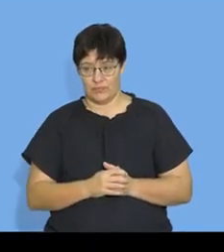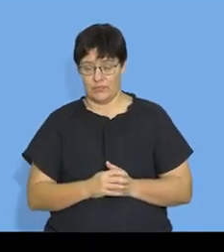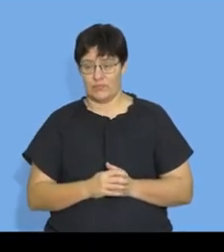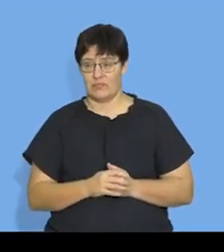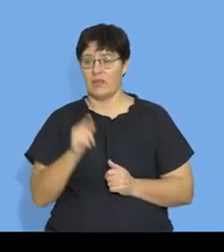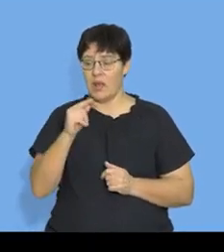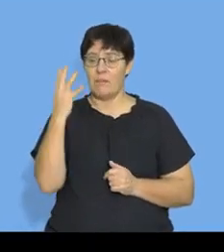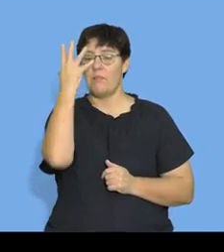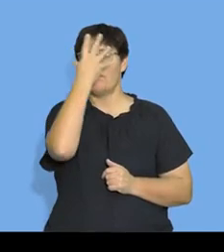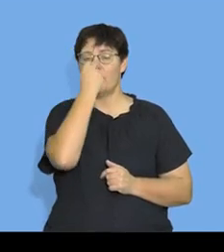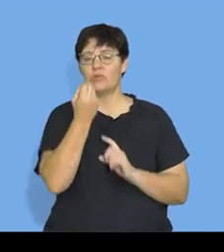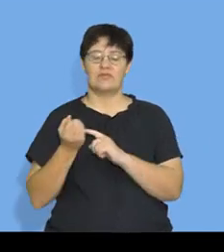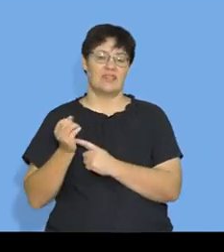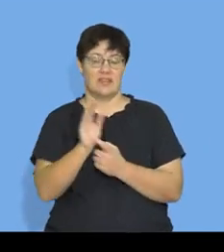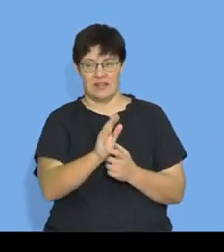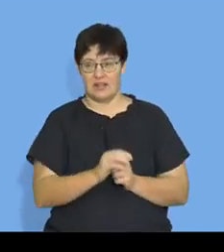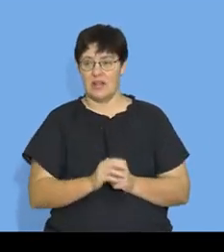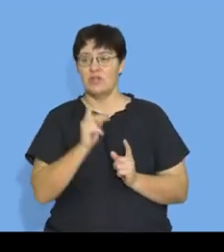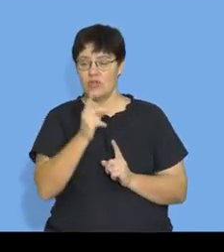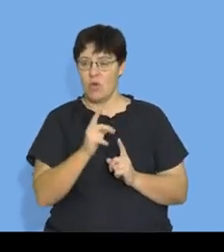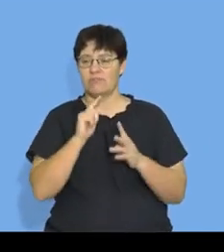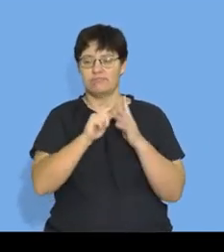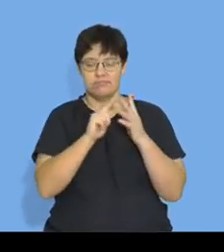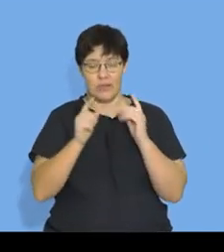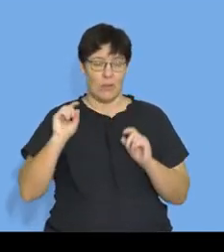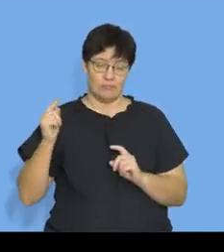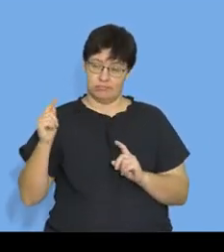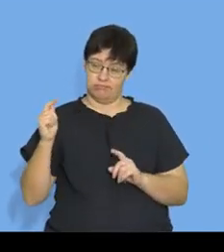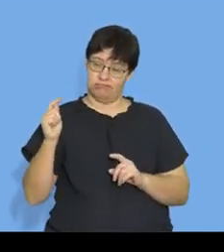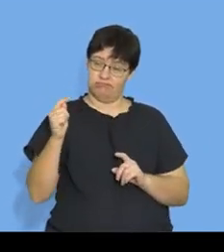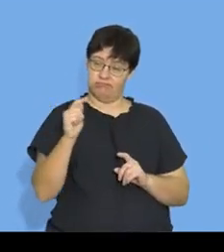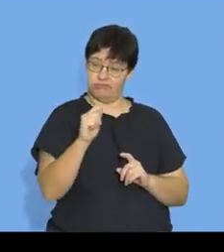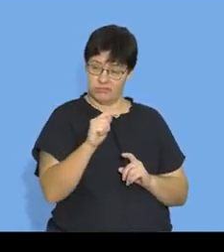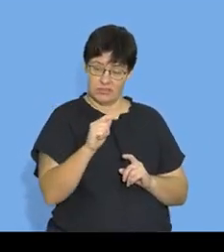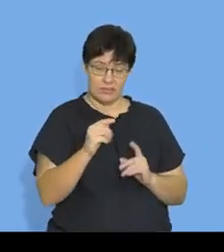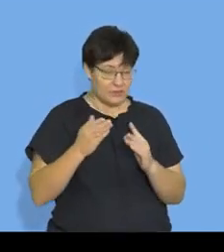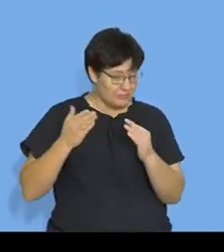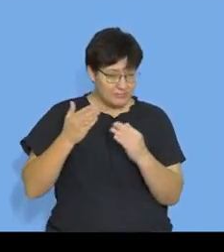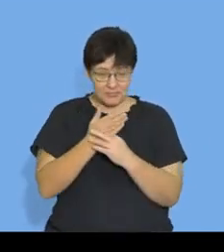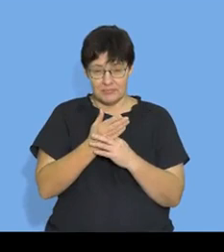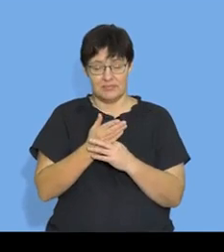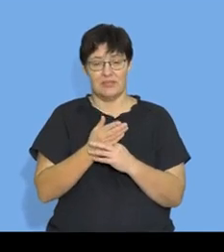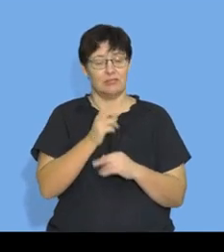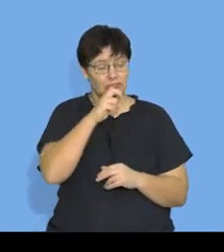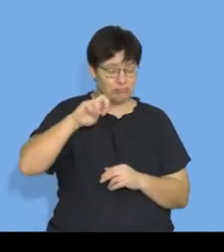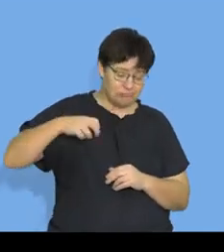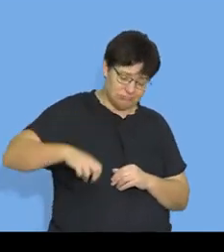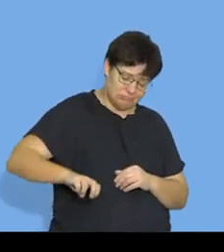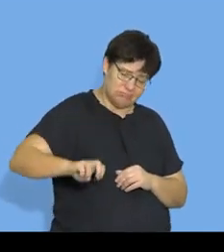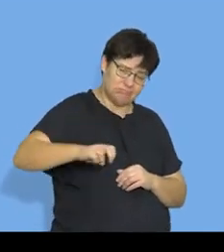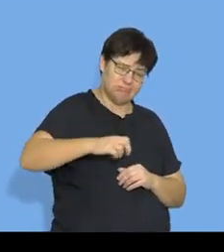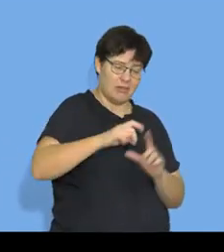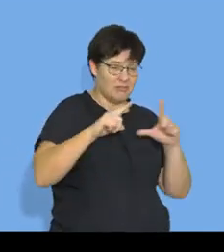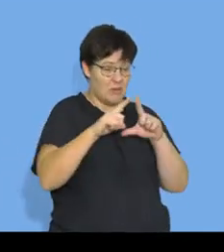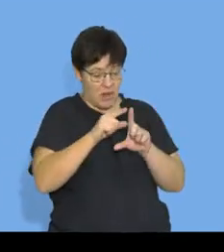So here's a beautiful image showing you several sperm cells that are making that mammoth journey all the